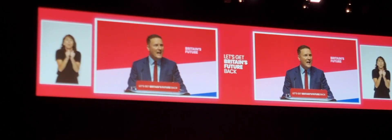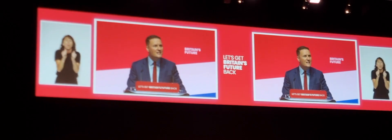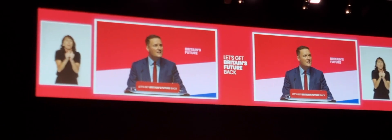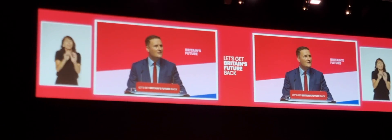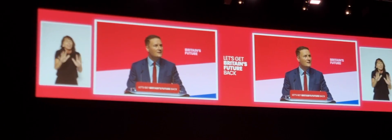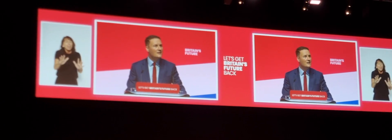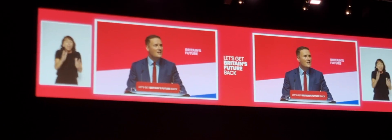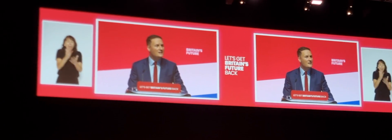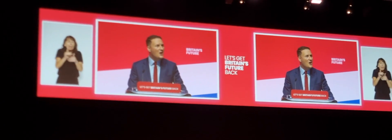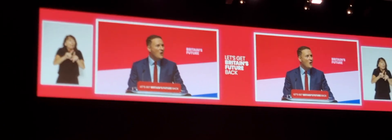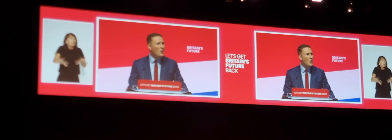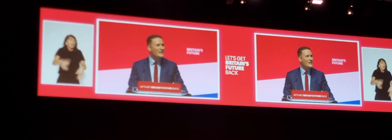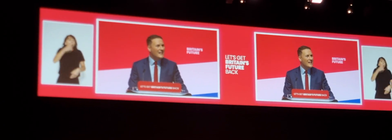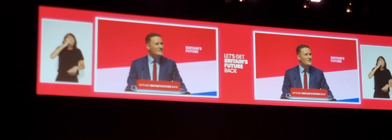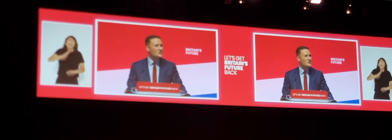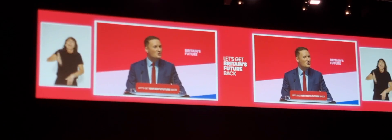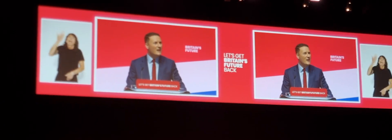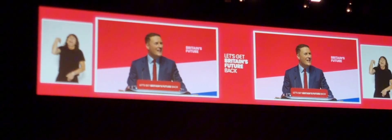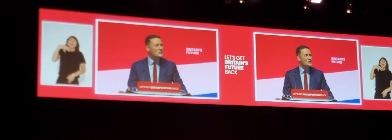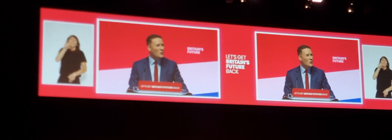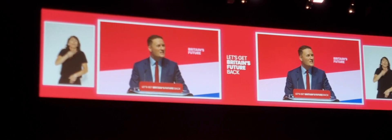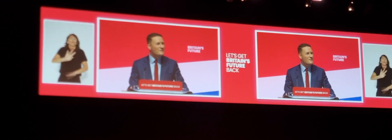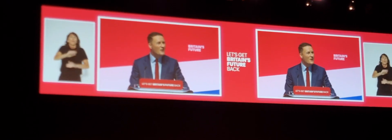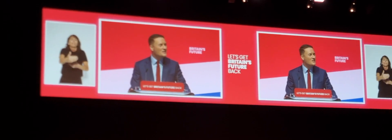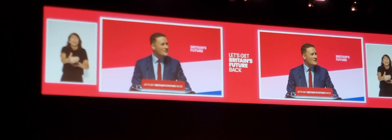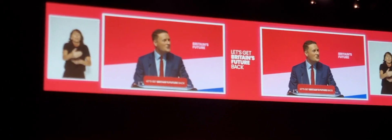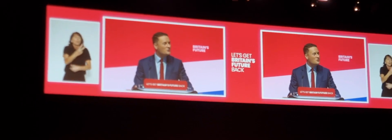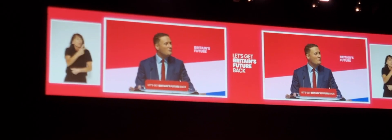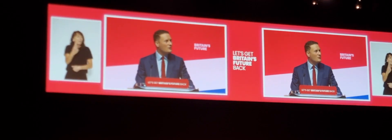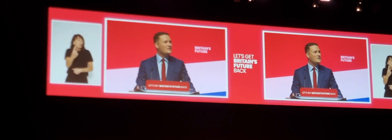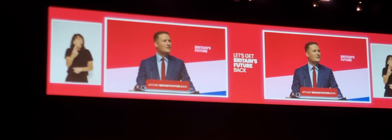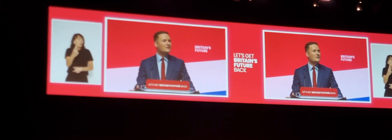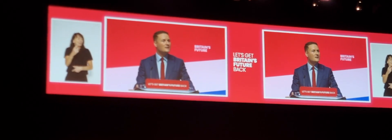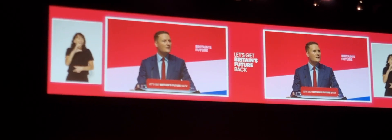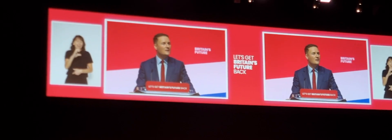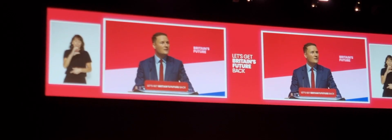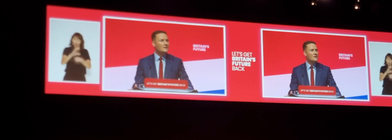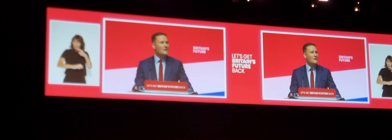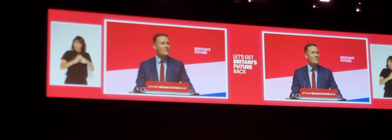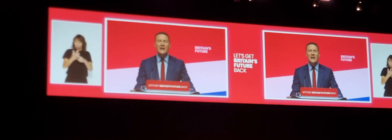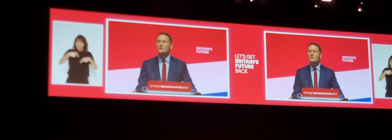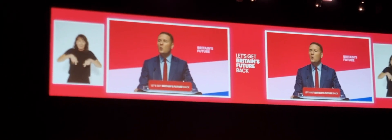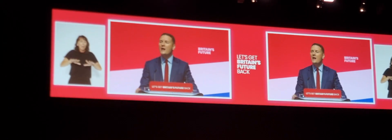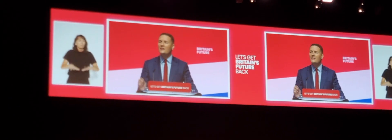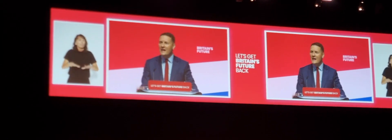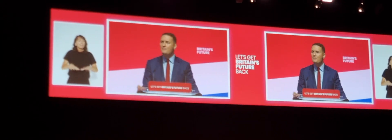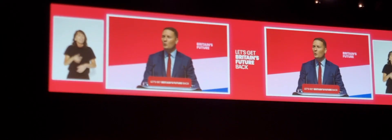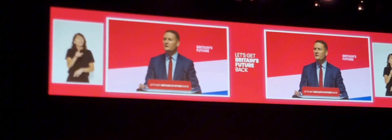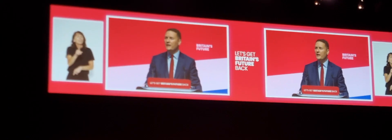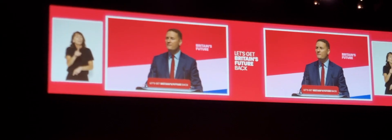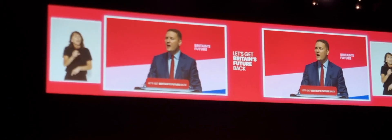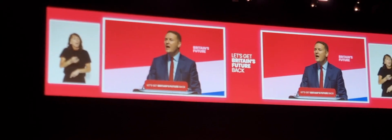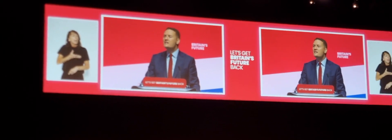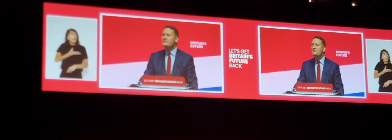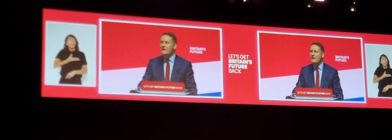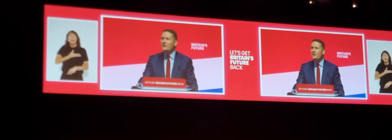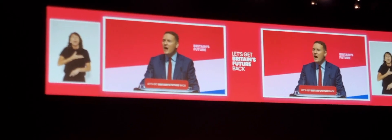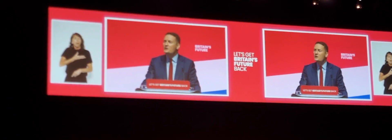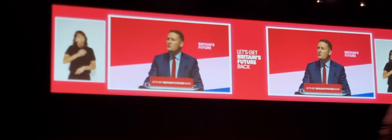is Dickensian. DIY dentistry in 21st century Britain. Yes. That's why Labour will